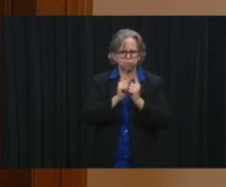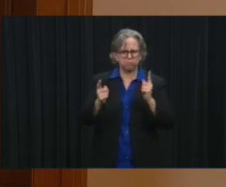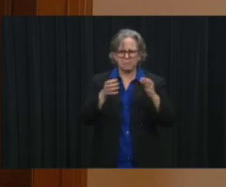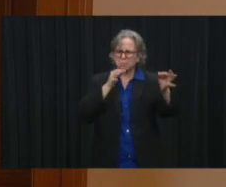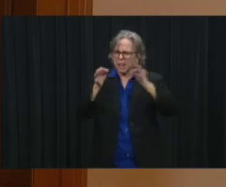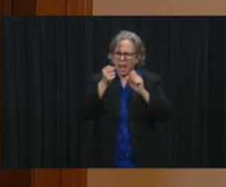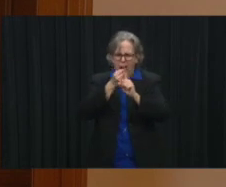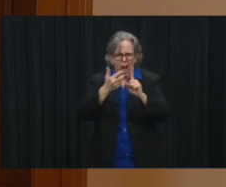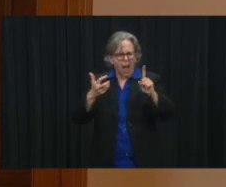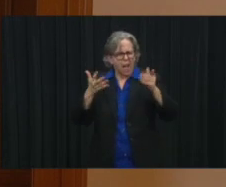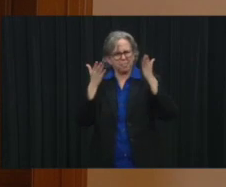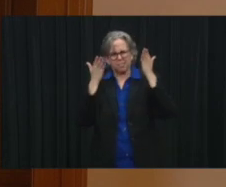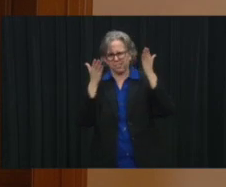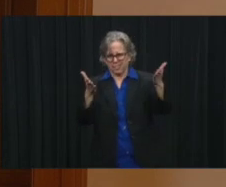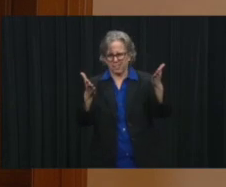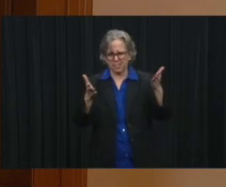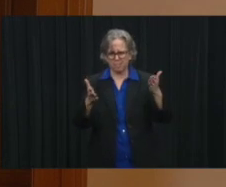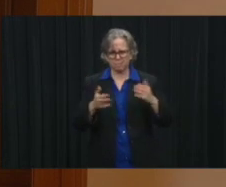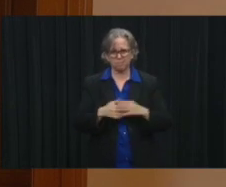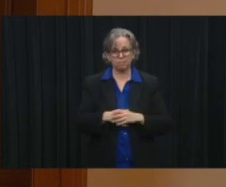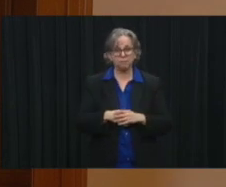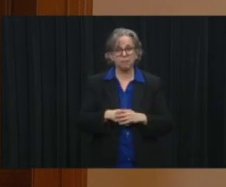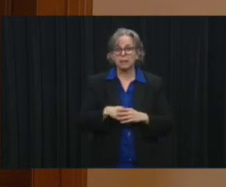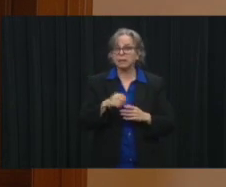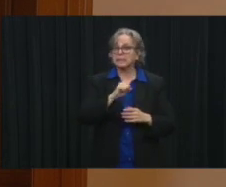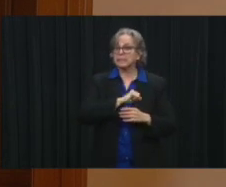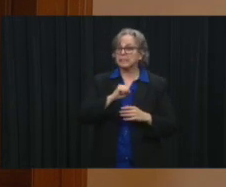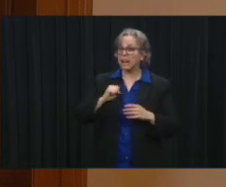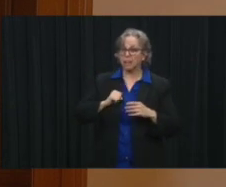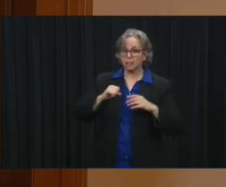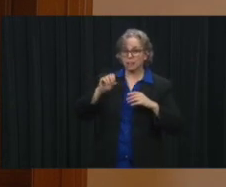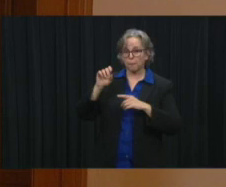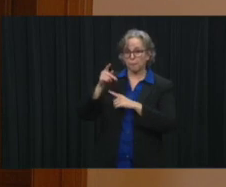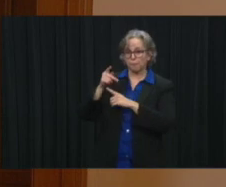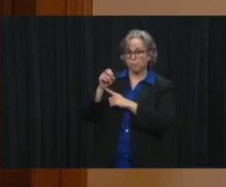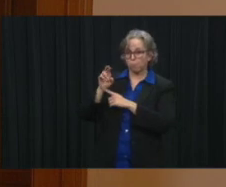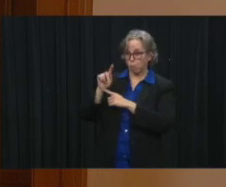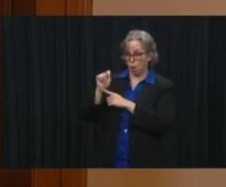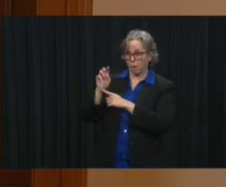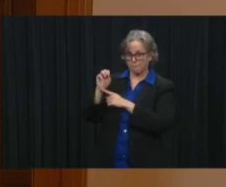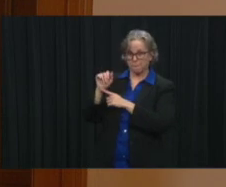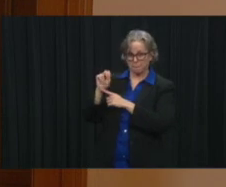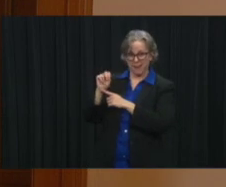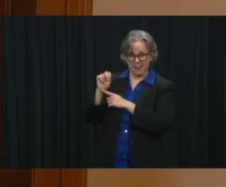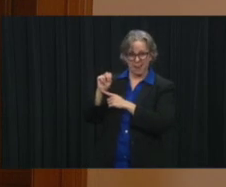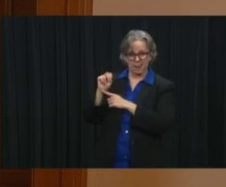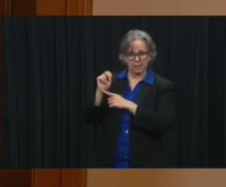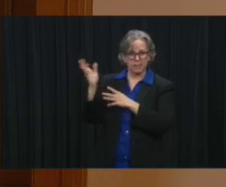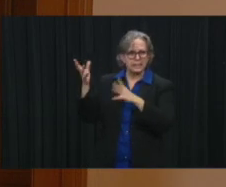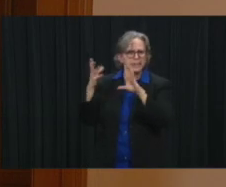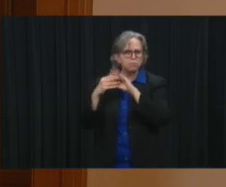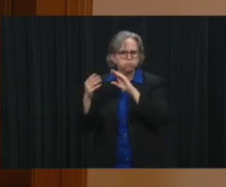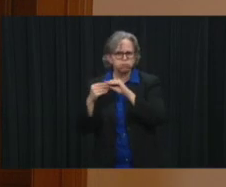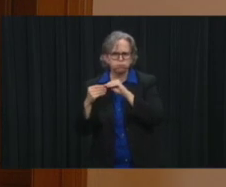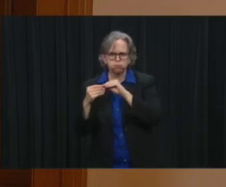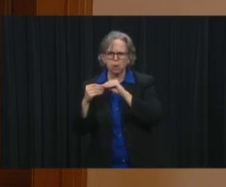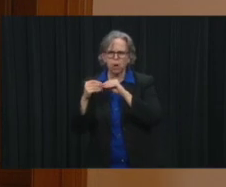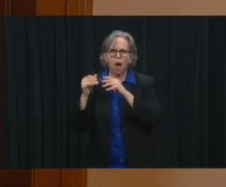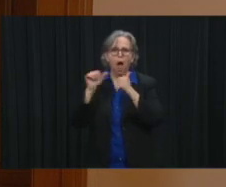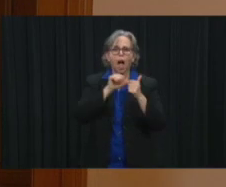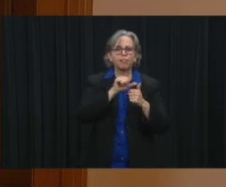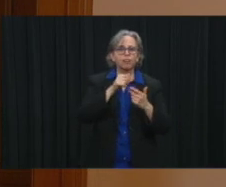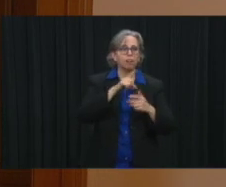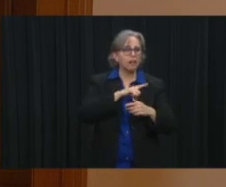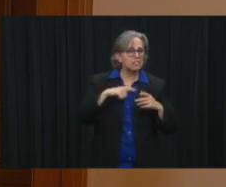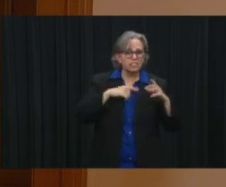appreciate what he shared and especially appreciate what he and the other legislators are doing on our behalf. But as he said, that having that